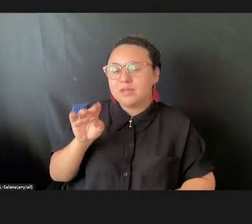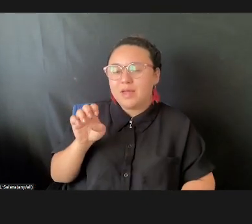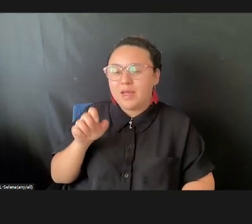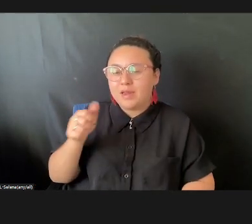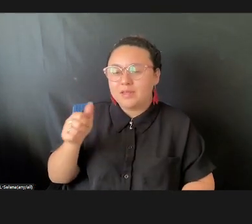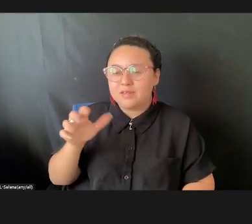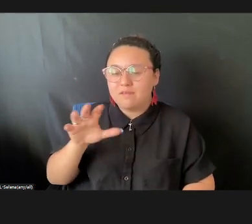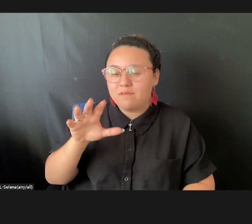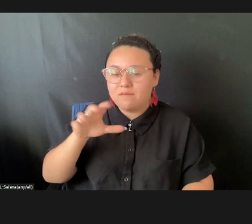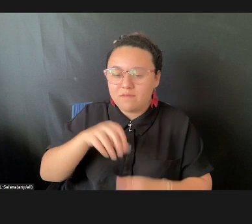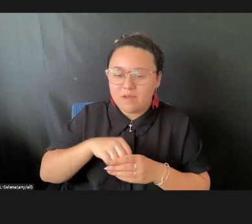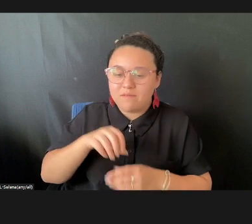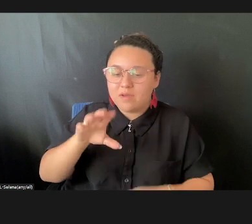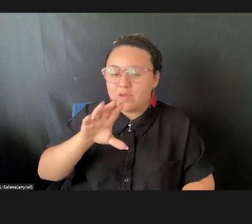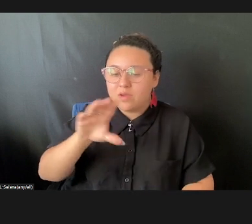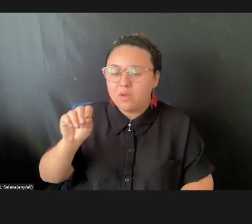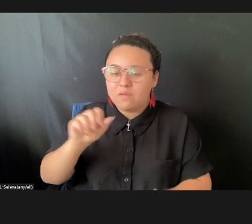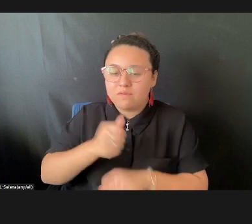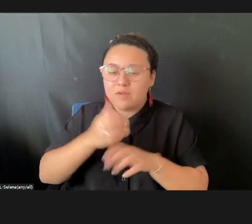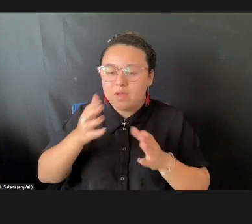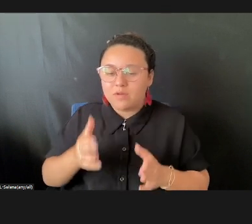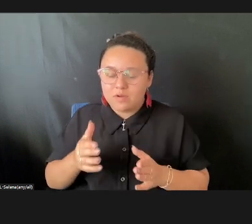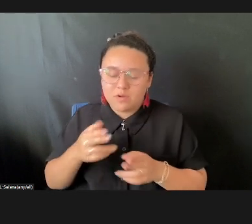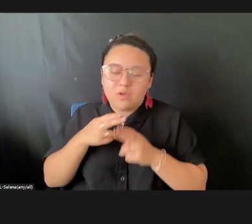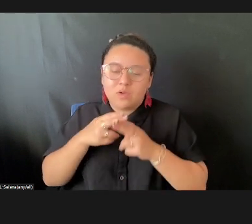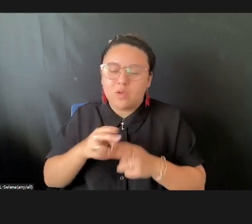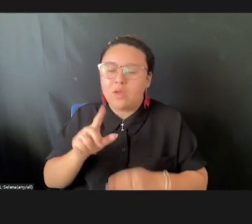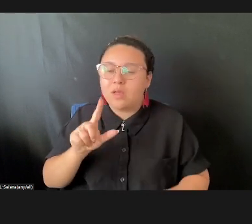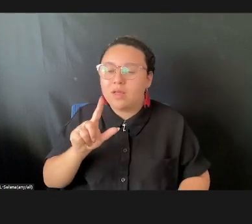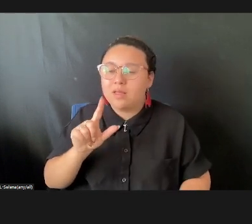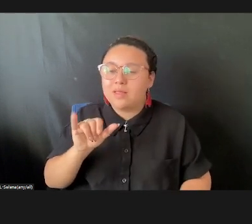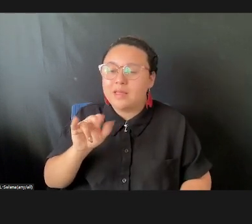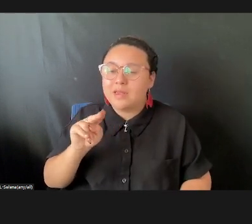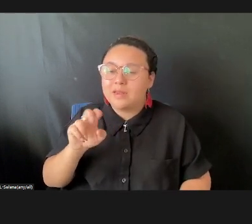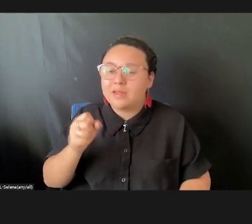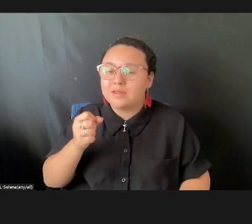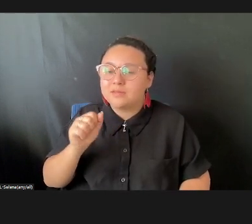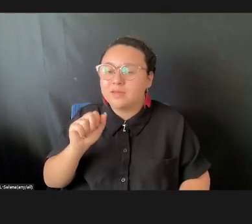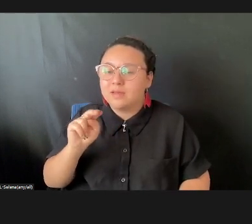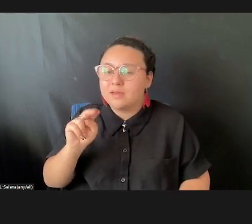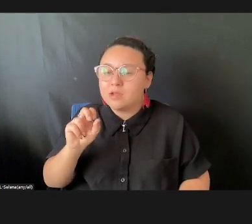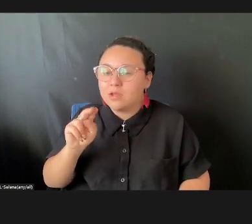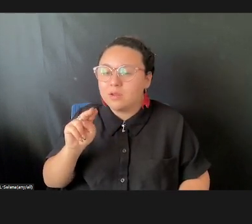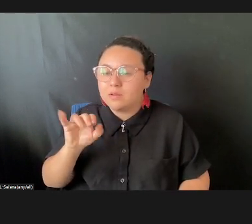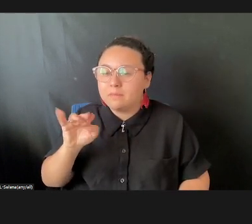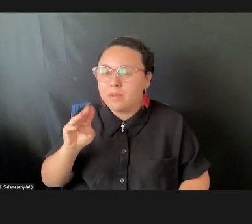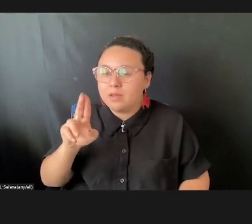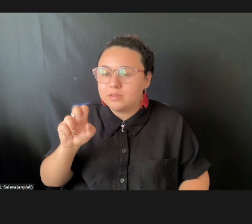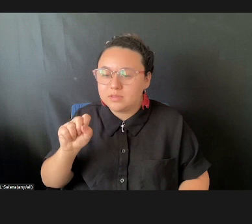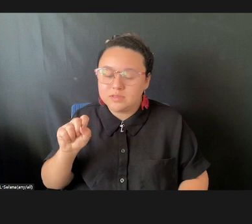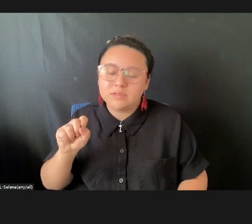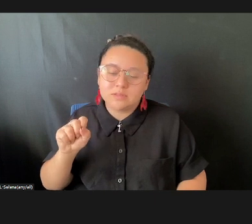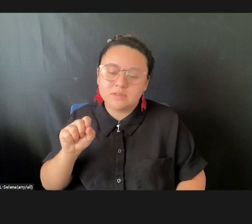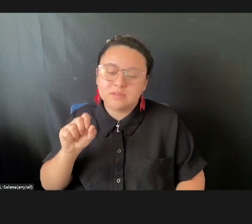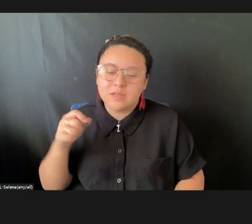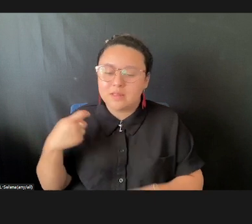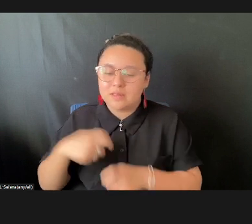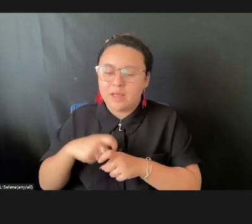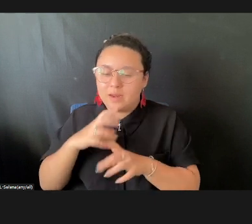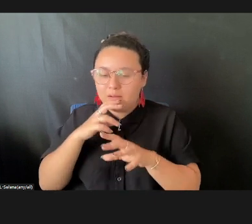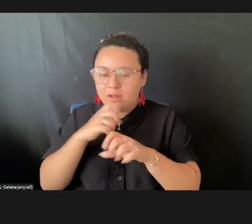of, Latins Anonymous, as was described earlier by Jacqueline. And just to give you, to contextualize it just a little